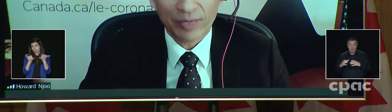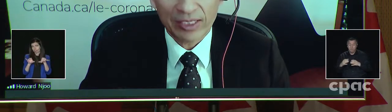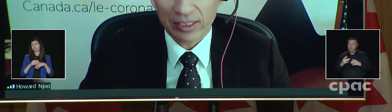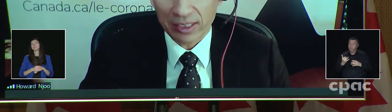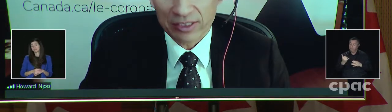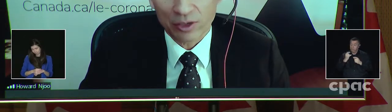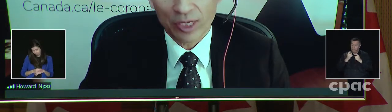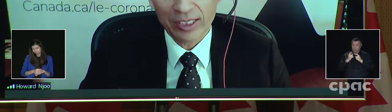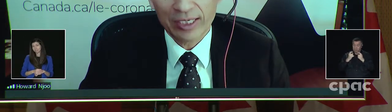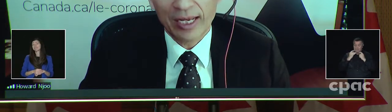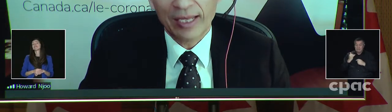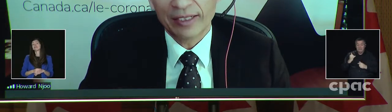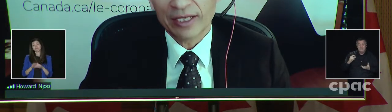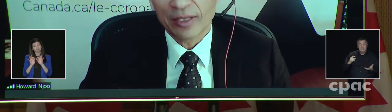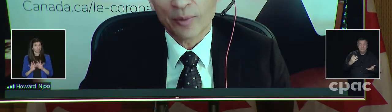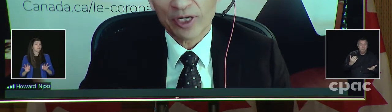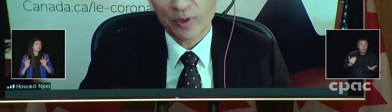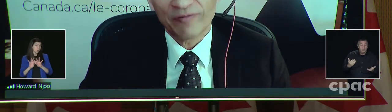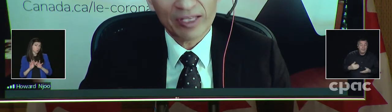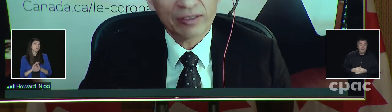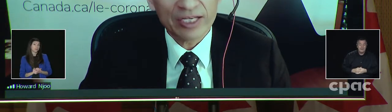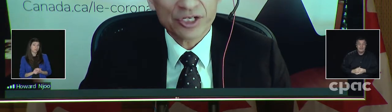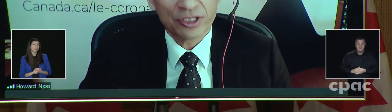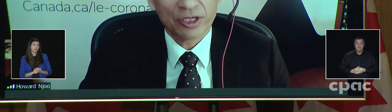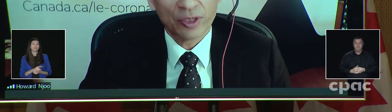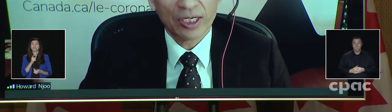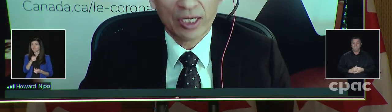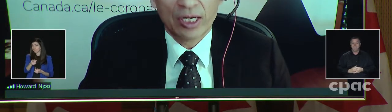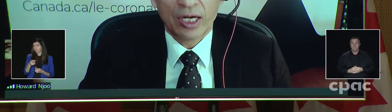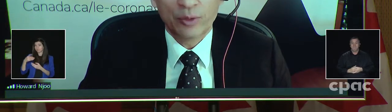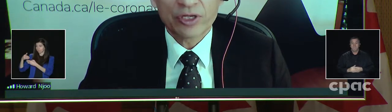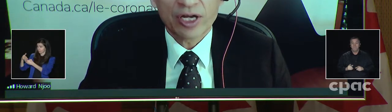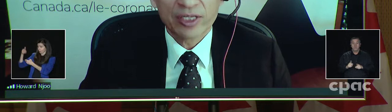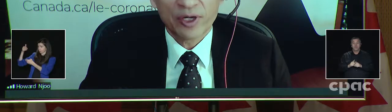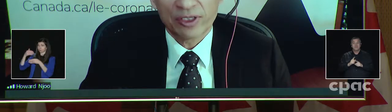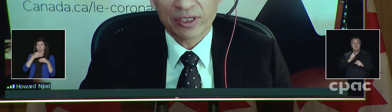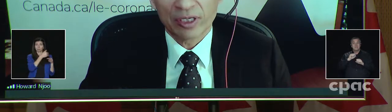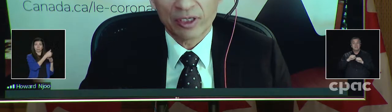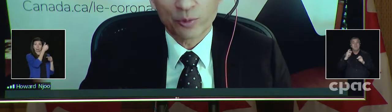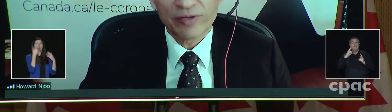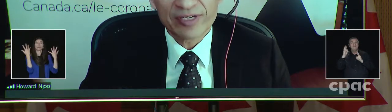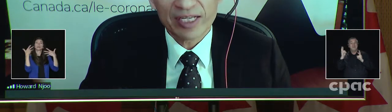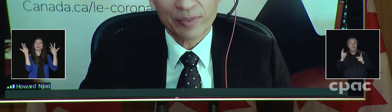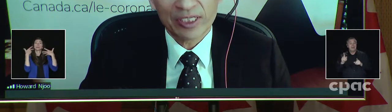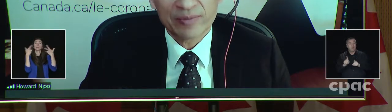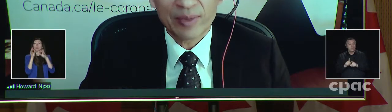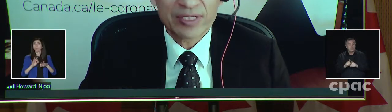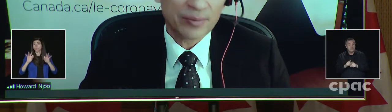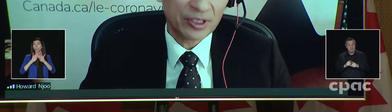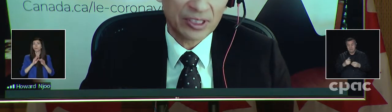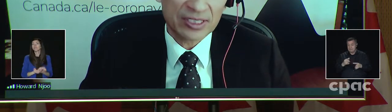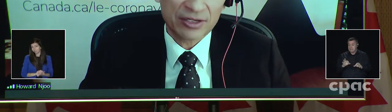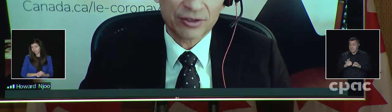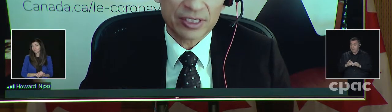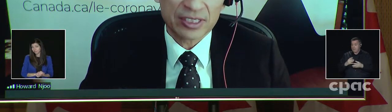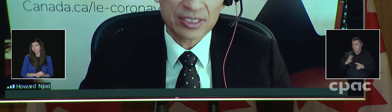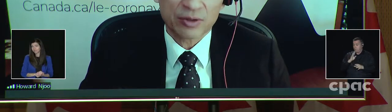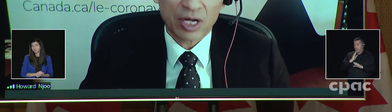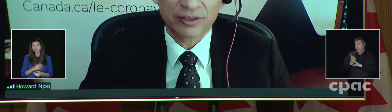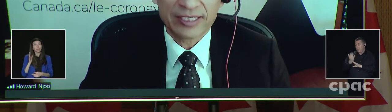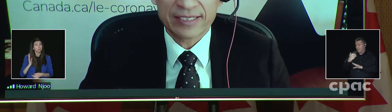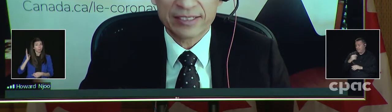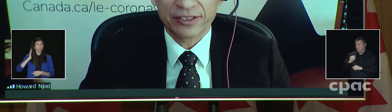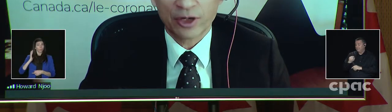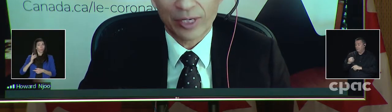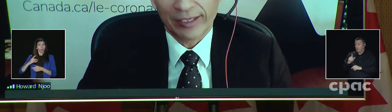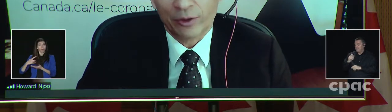well made, and so on. And then the other part about ventilation, we talked about it, previously, but it's maybe something to consider this